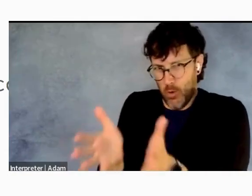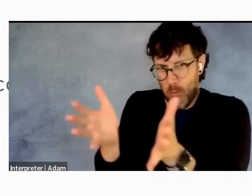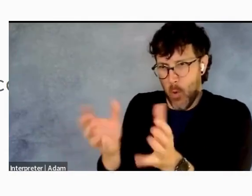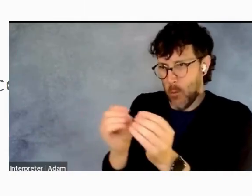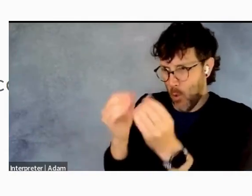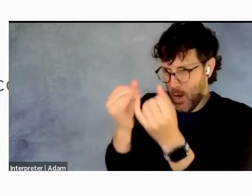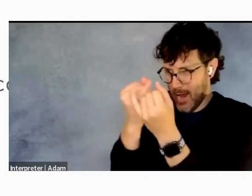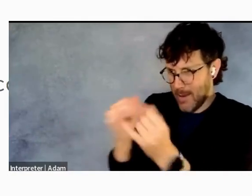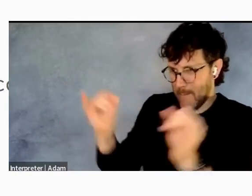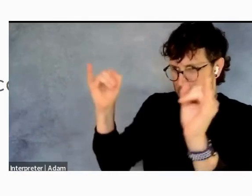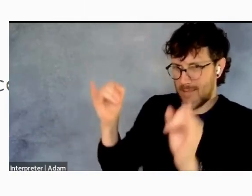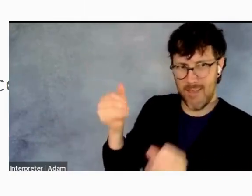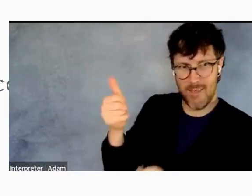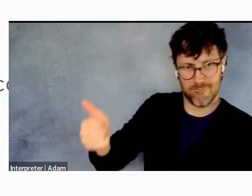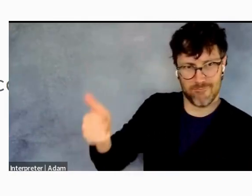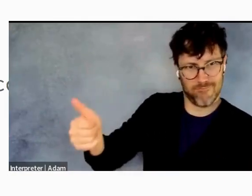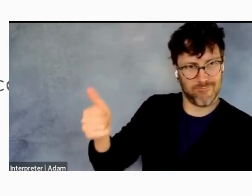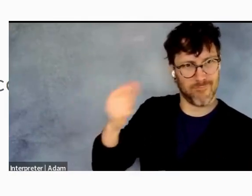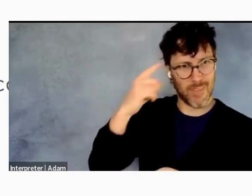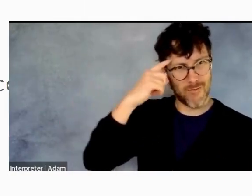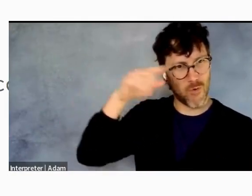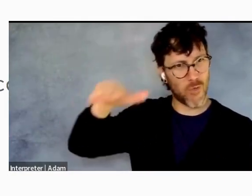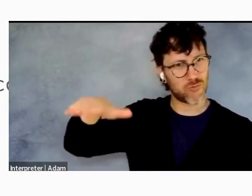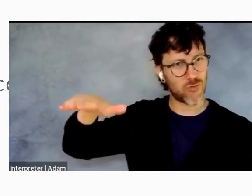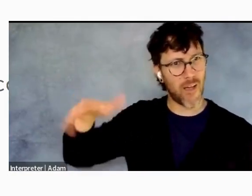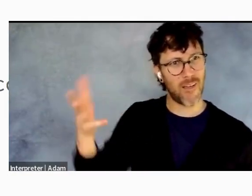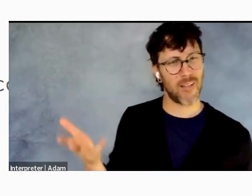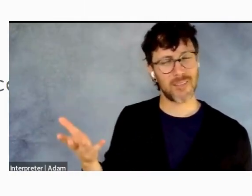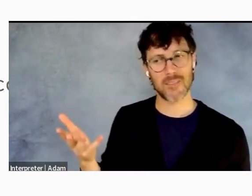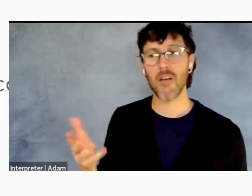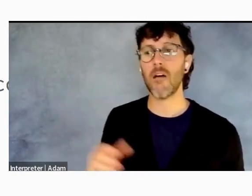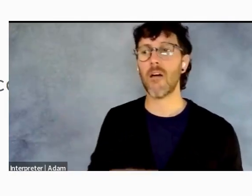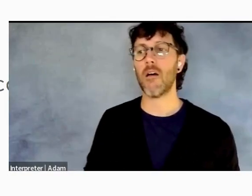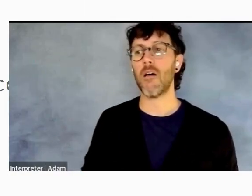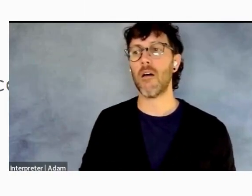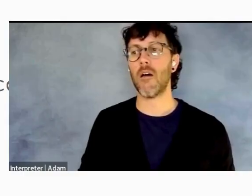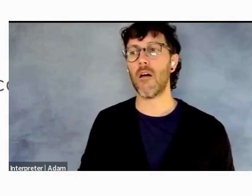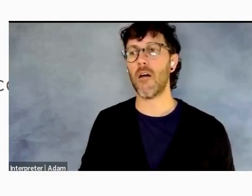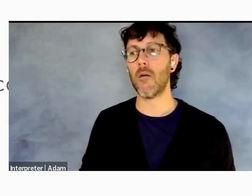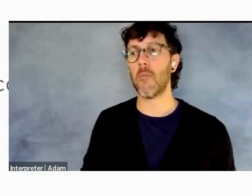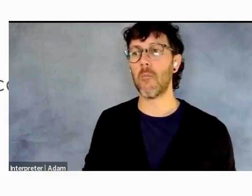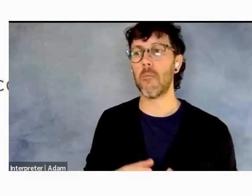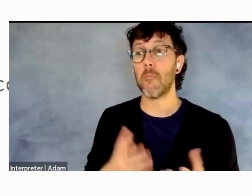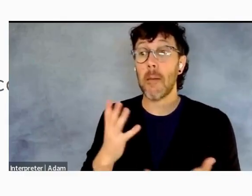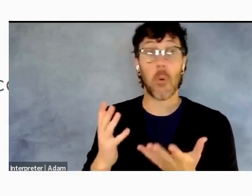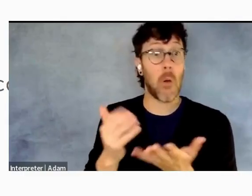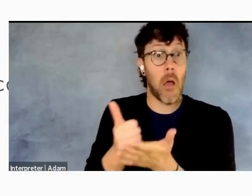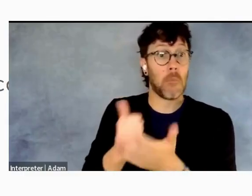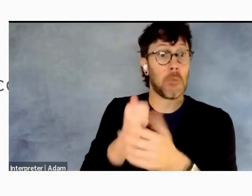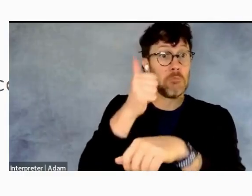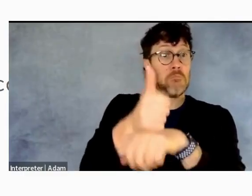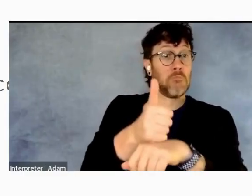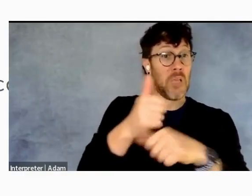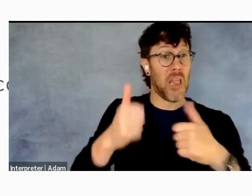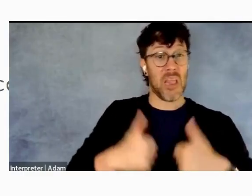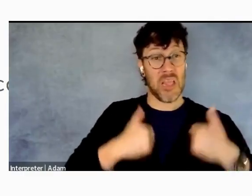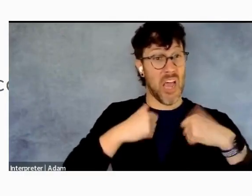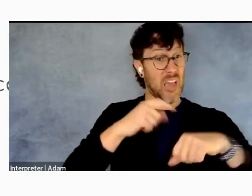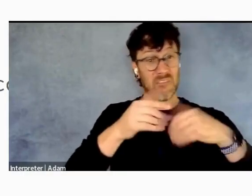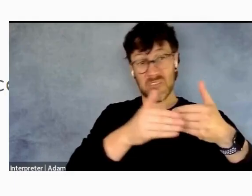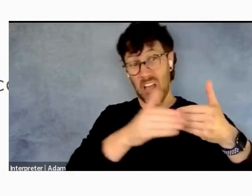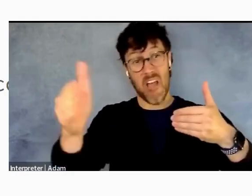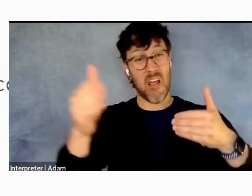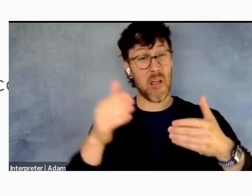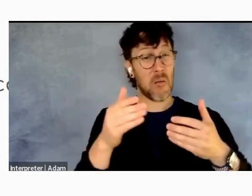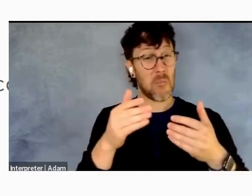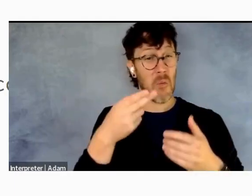child in terms of providing sort of lifetime hobbies and leisure activities. It can